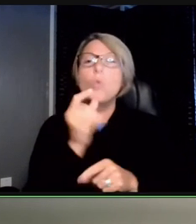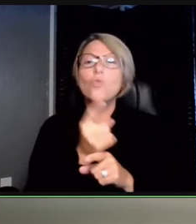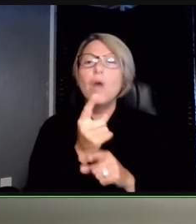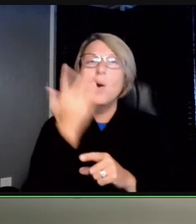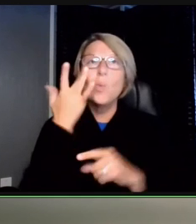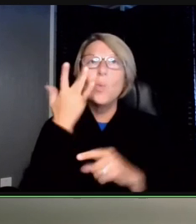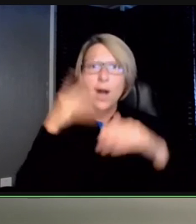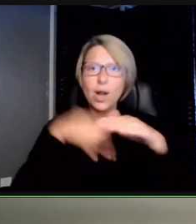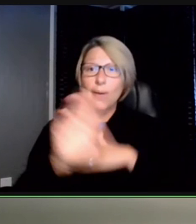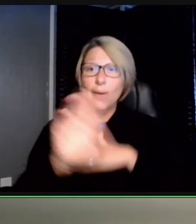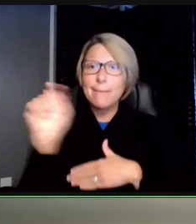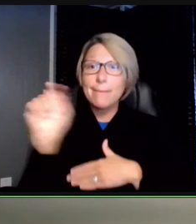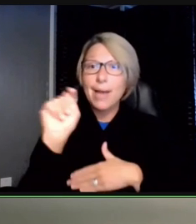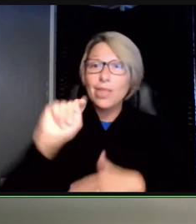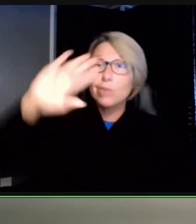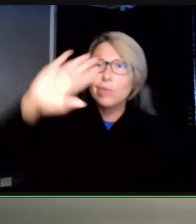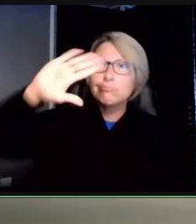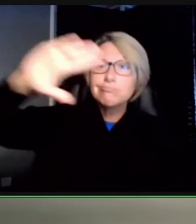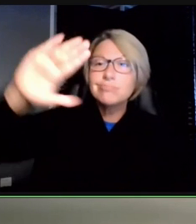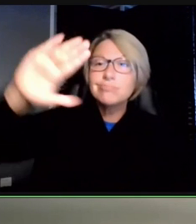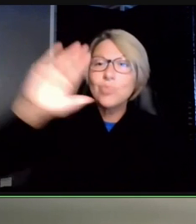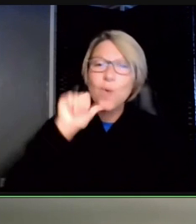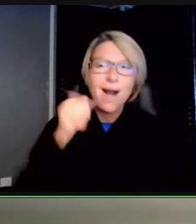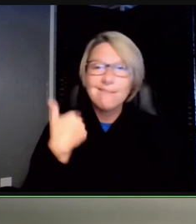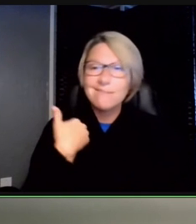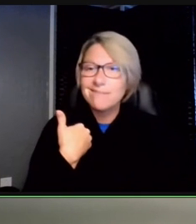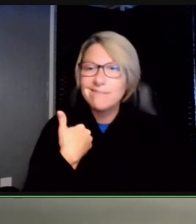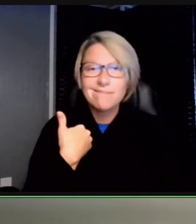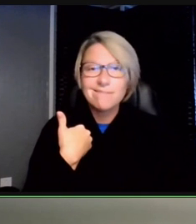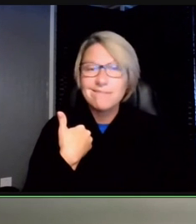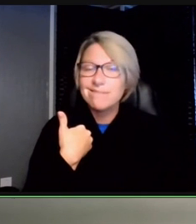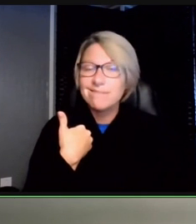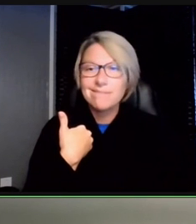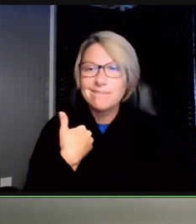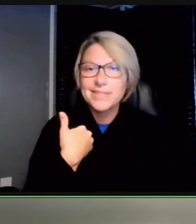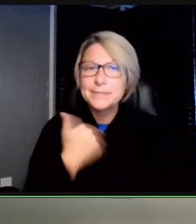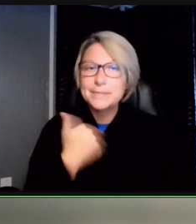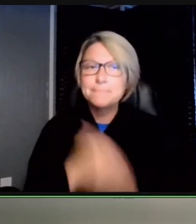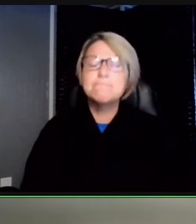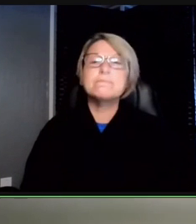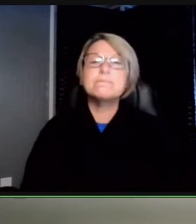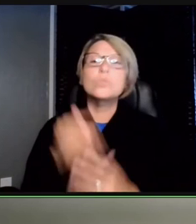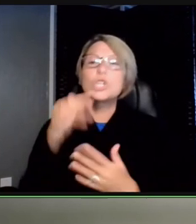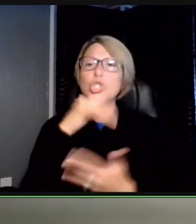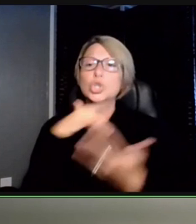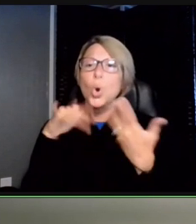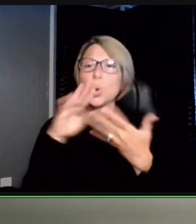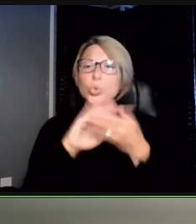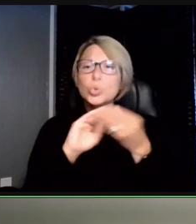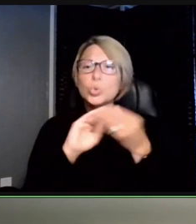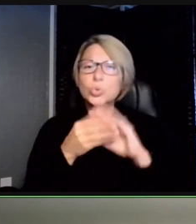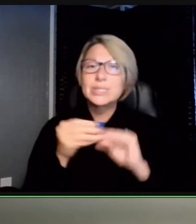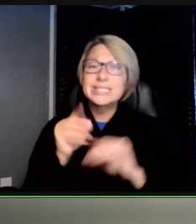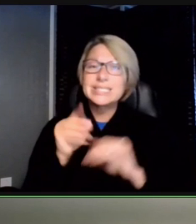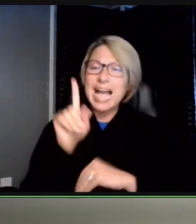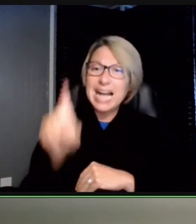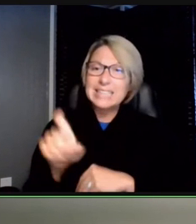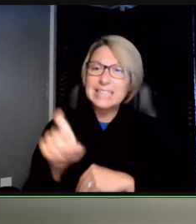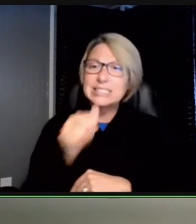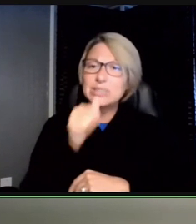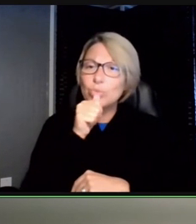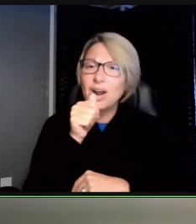stalls. And then social stories, asking for privacy. This is again an